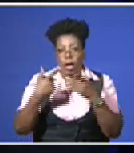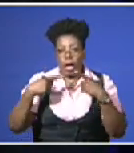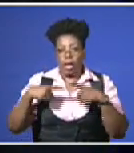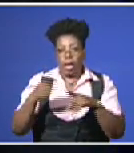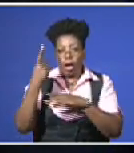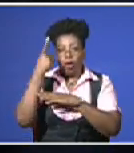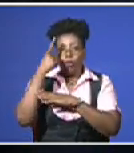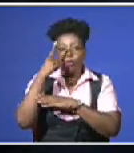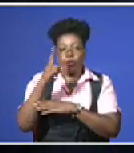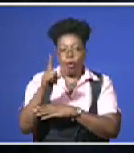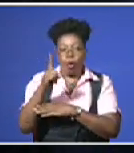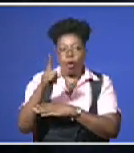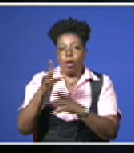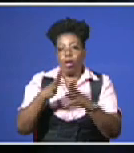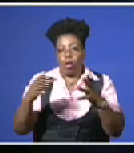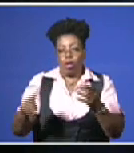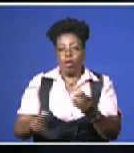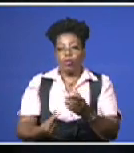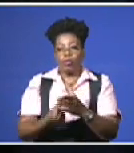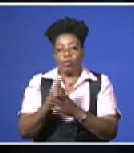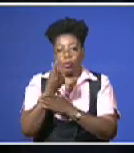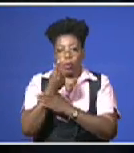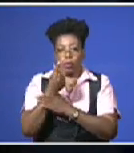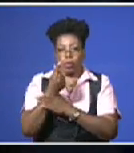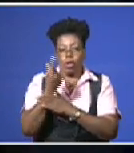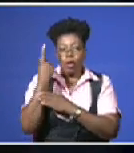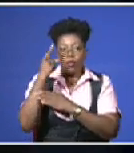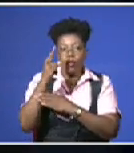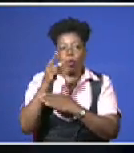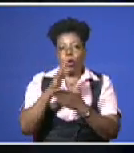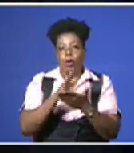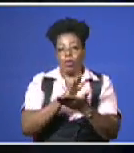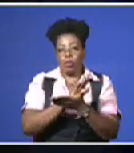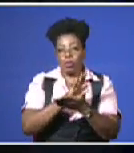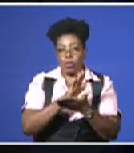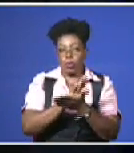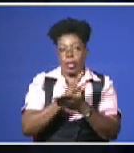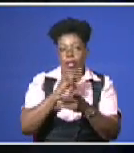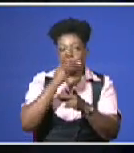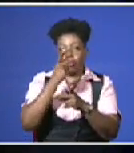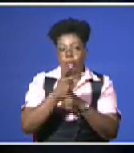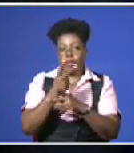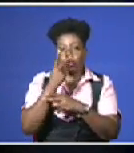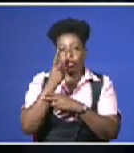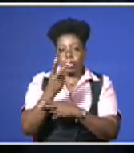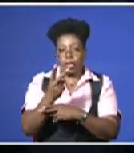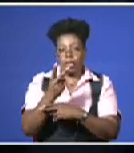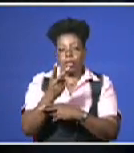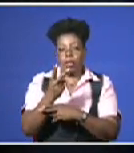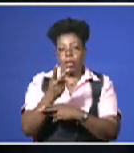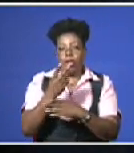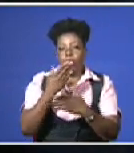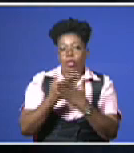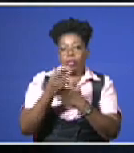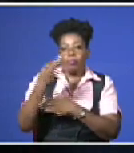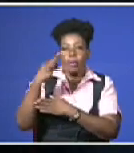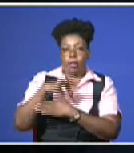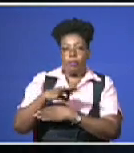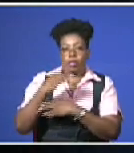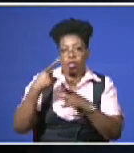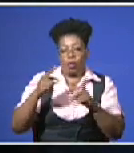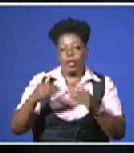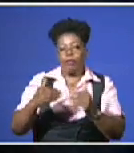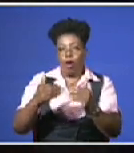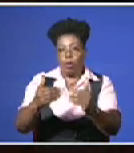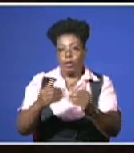for explosive growth for the institute and promises to see steady gains going forward.